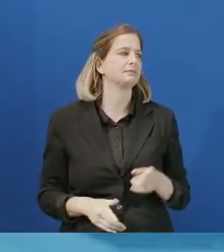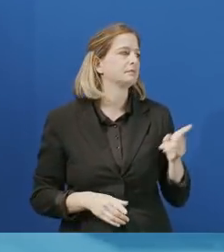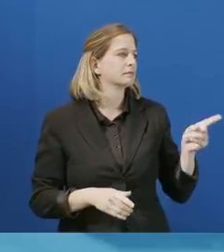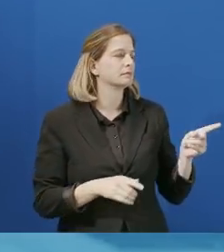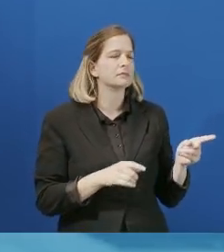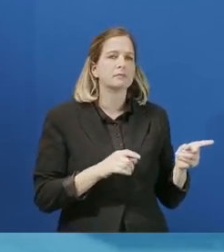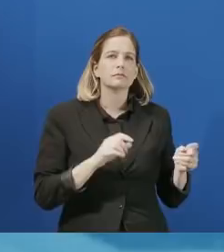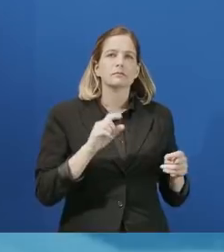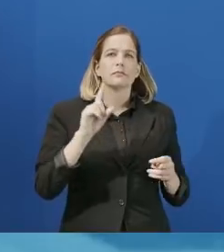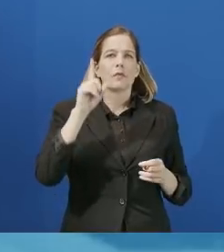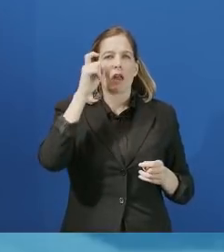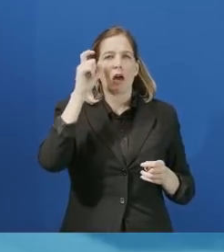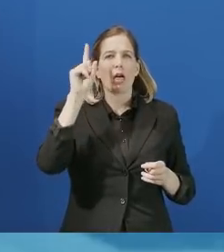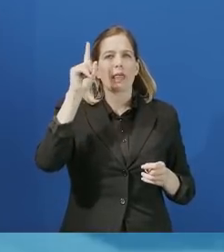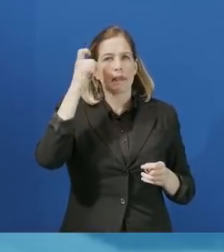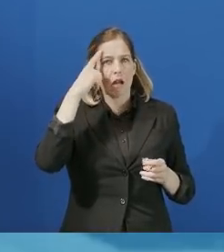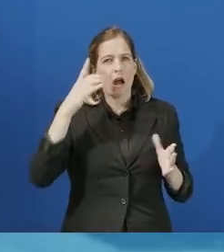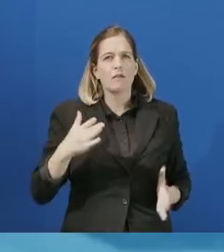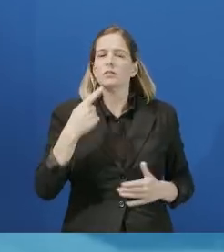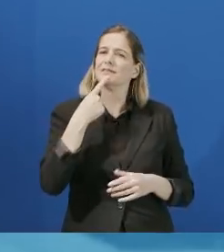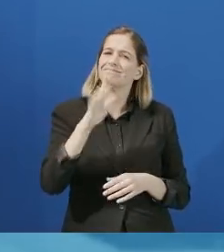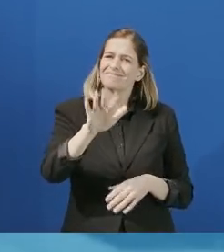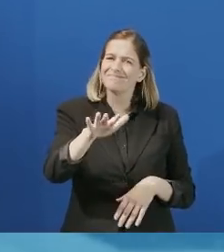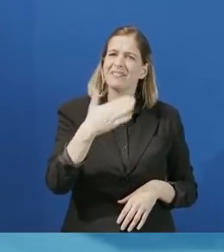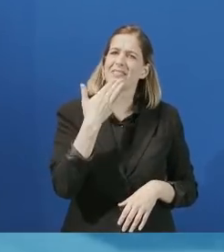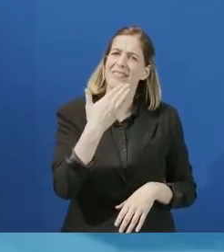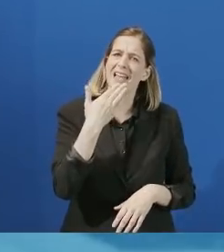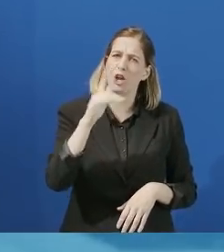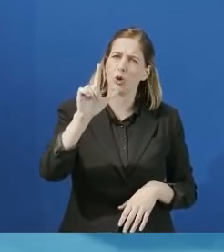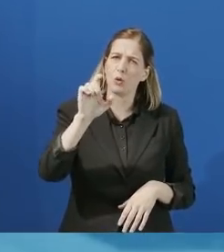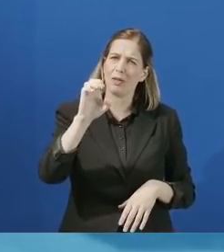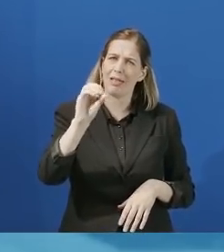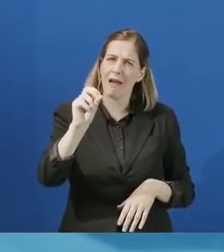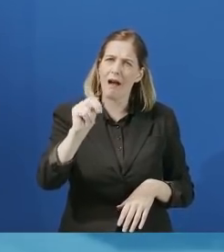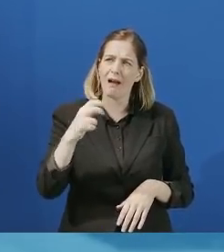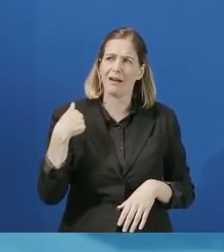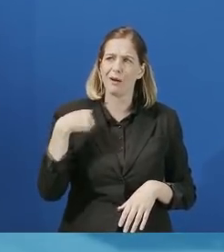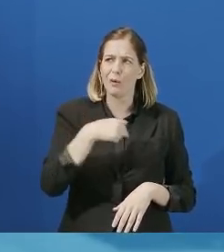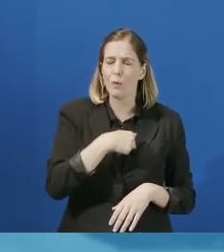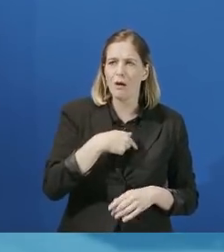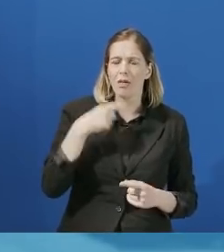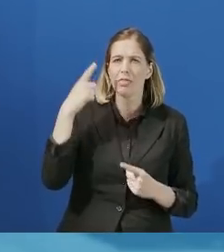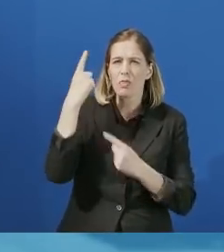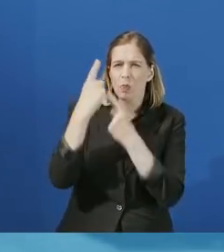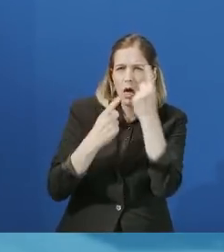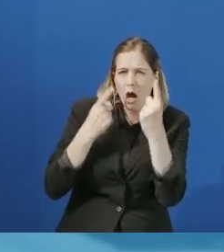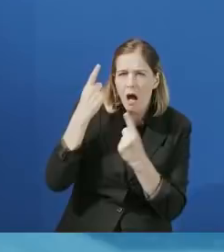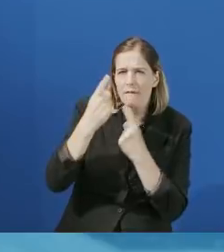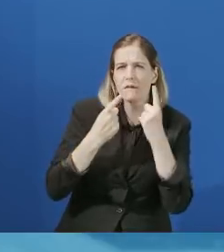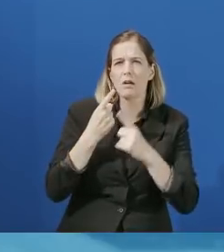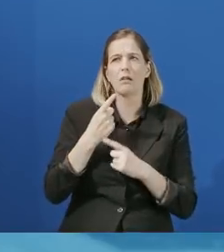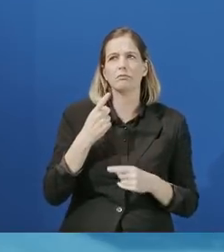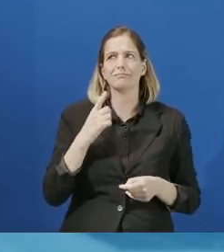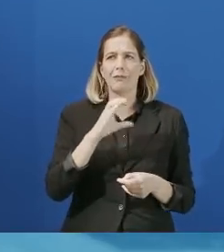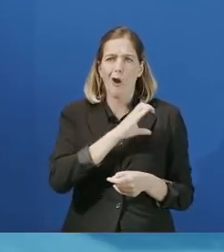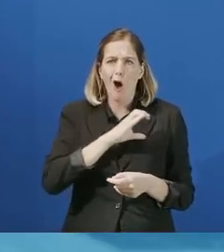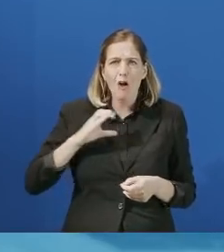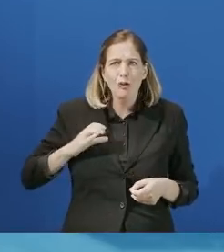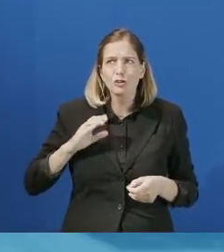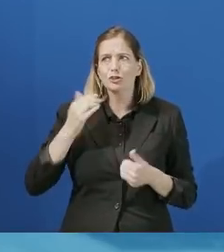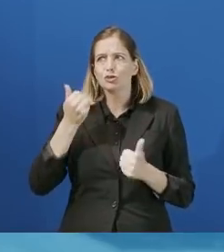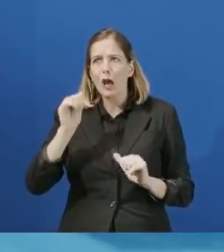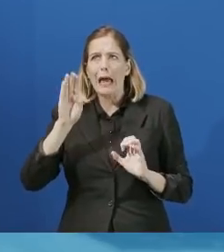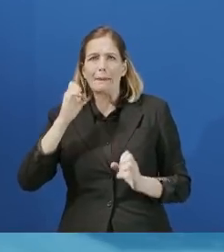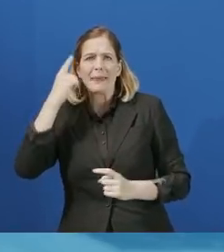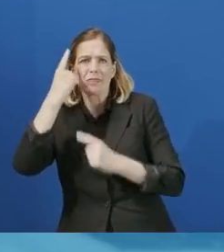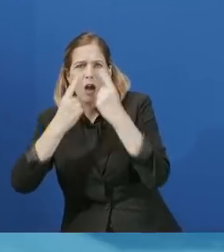and hardworking as we have been, as Congress has tried to be, this is something that